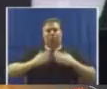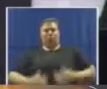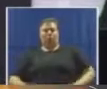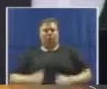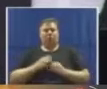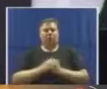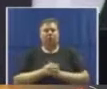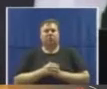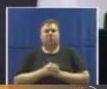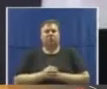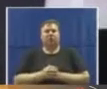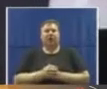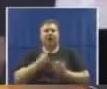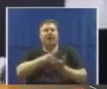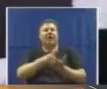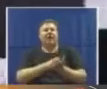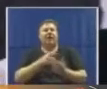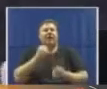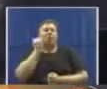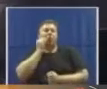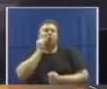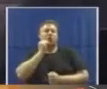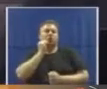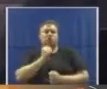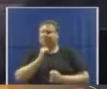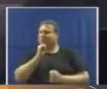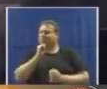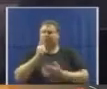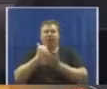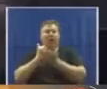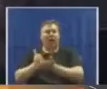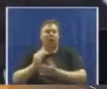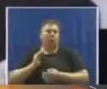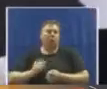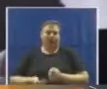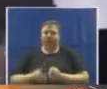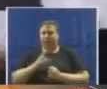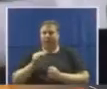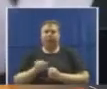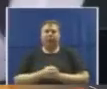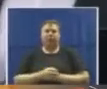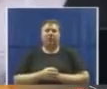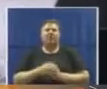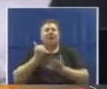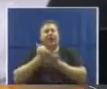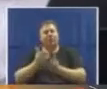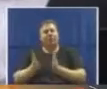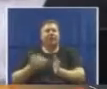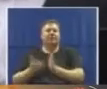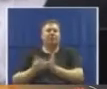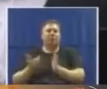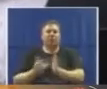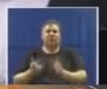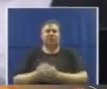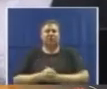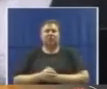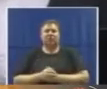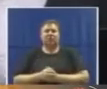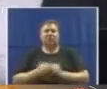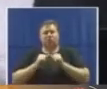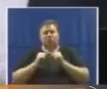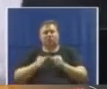Legalizing prostitution does not give women agency over their lives. It enables their exploitation. So is the